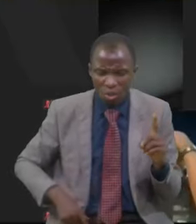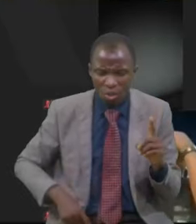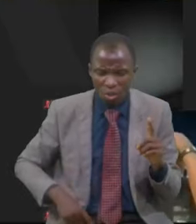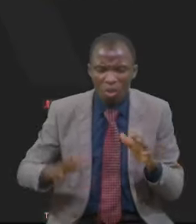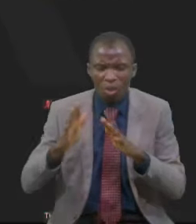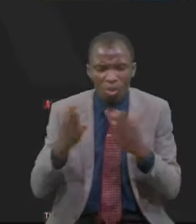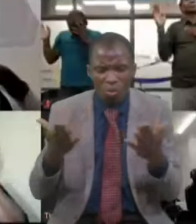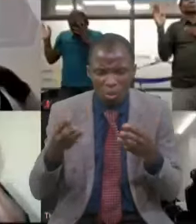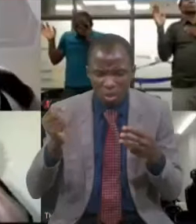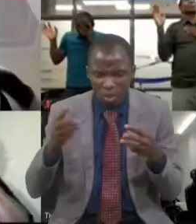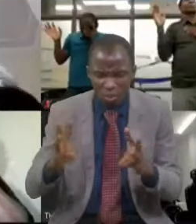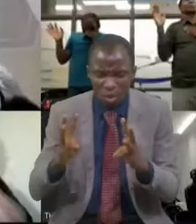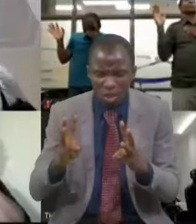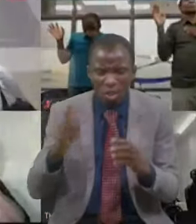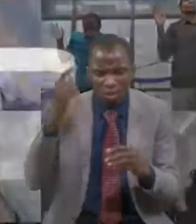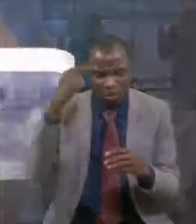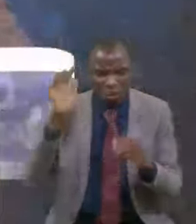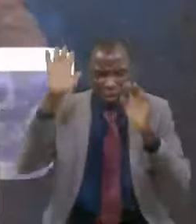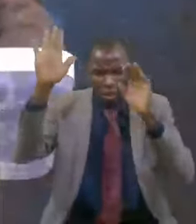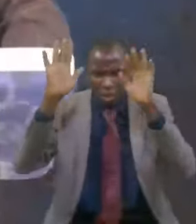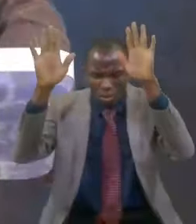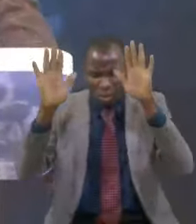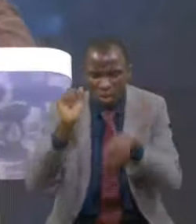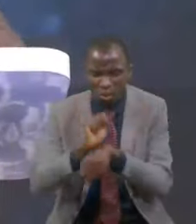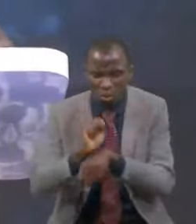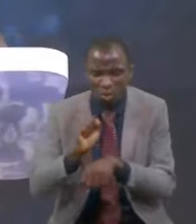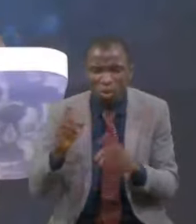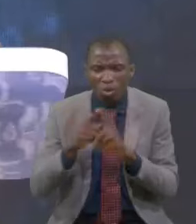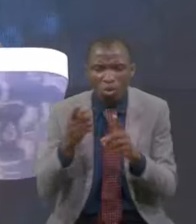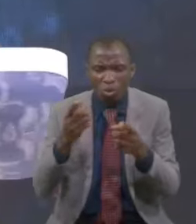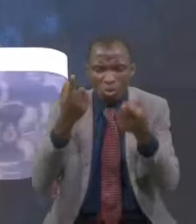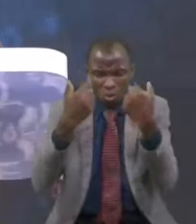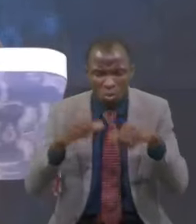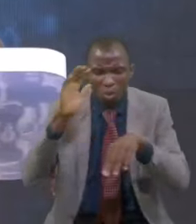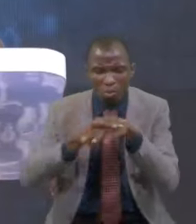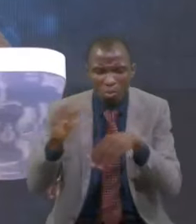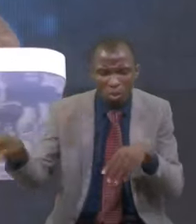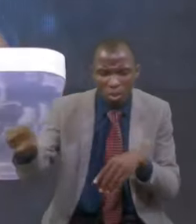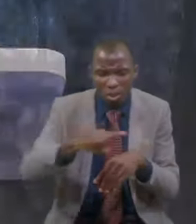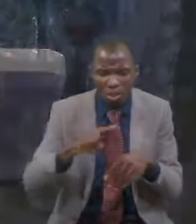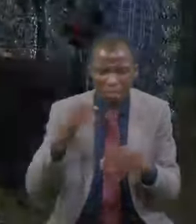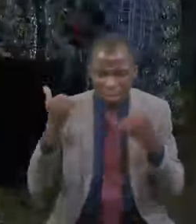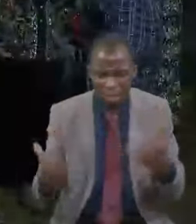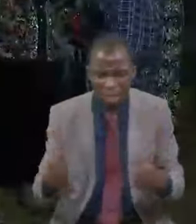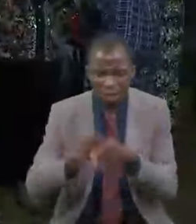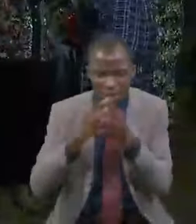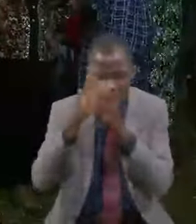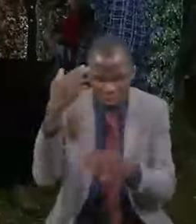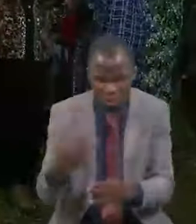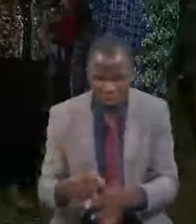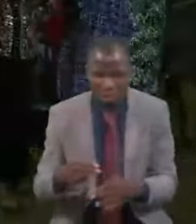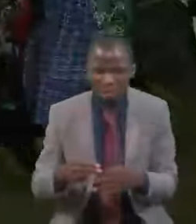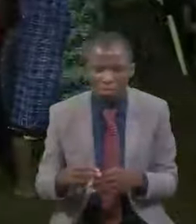your miracle to descend upon them right now in Jesus' name.